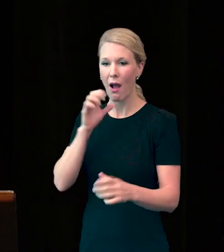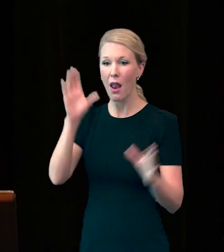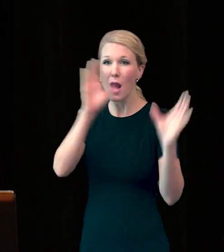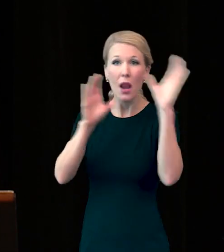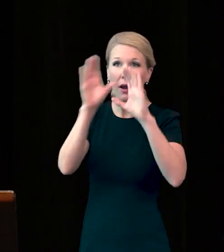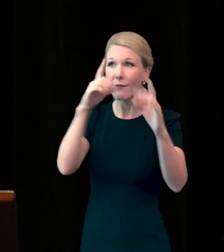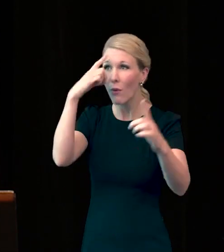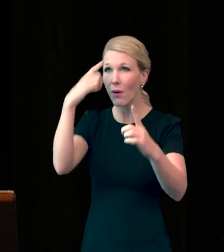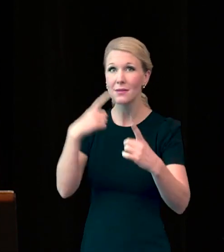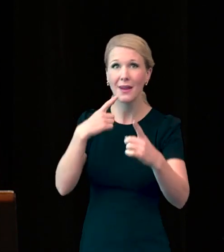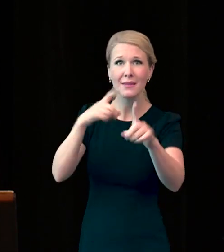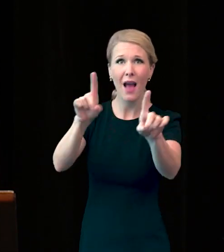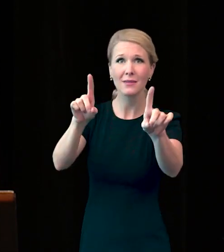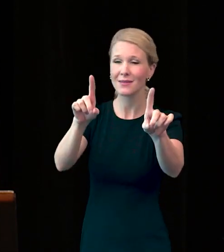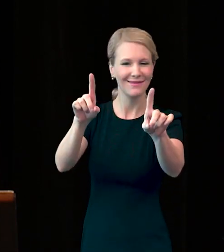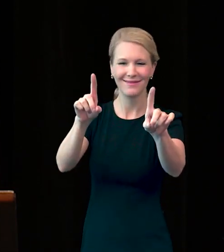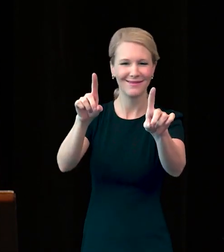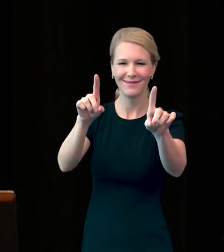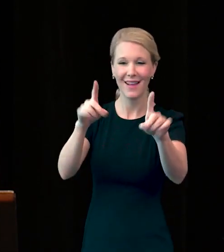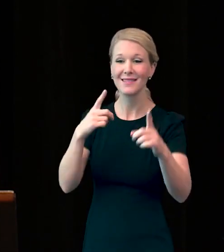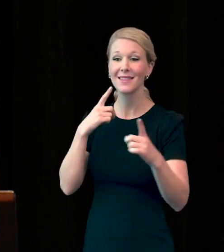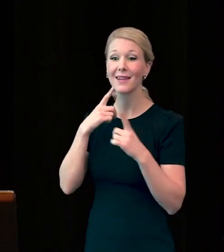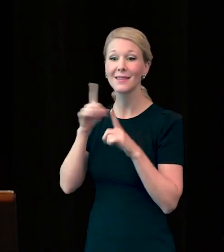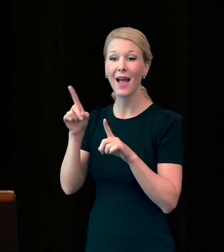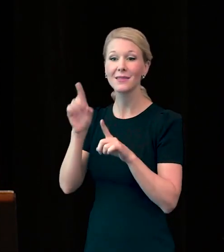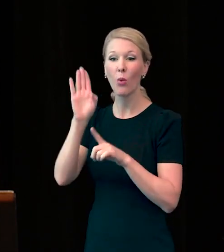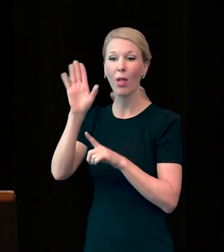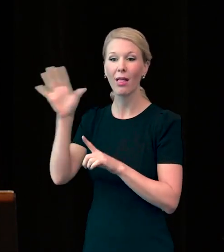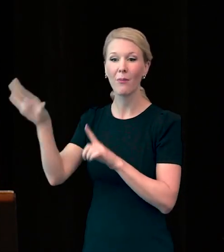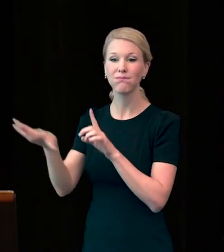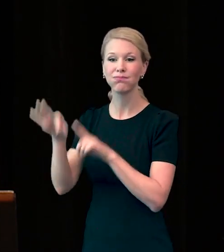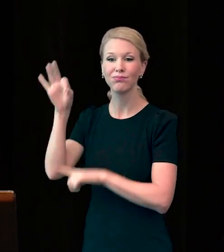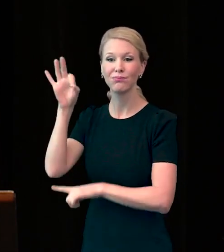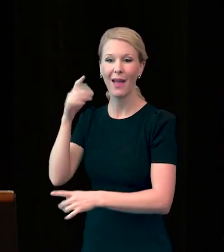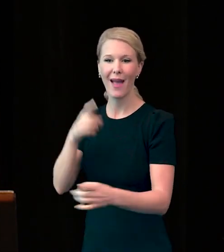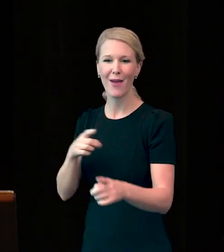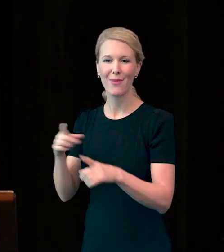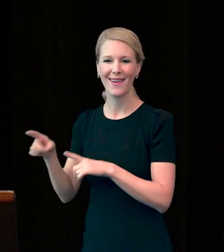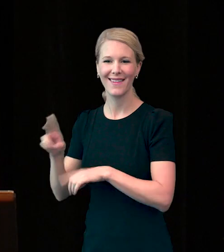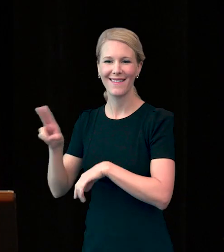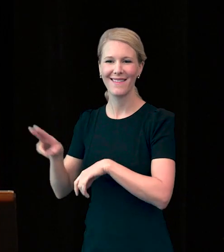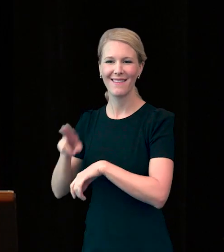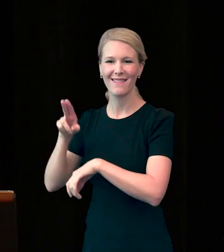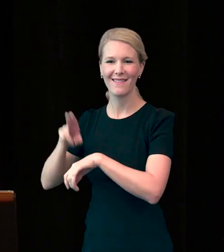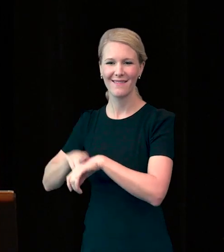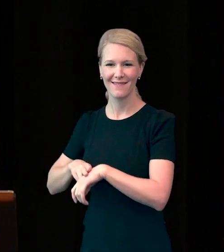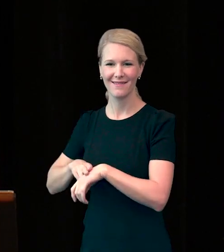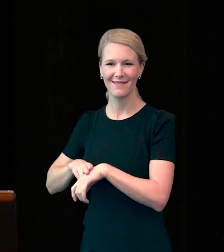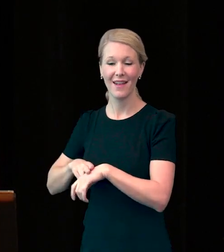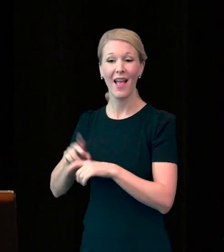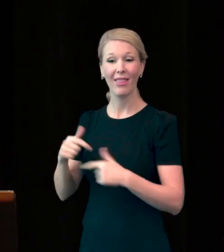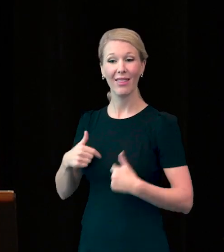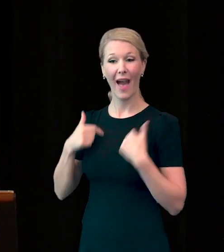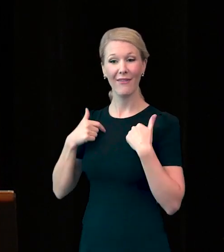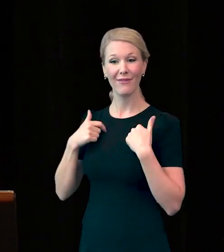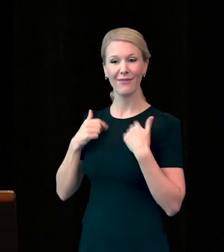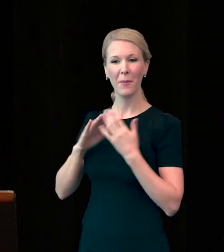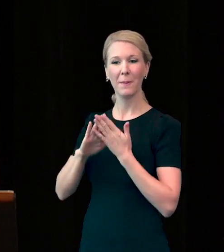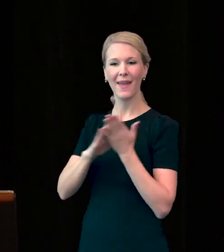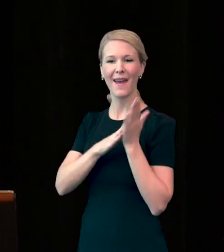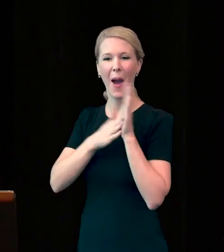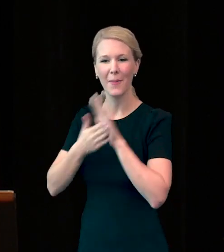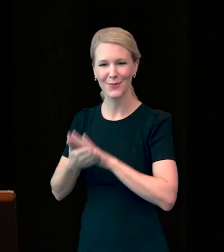find success. Success will find you. Life then becomes